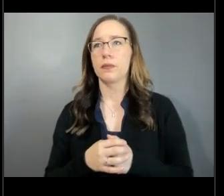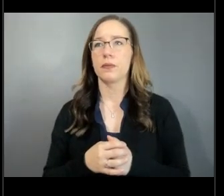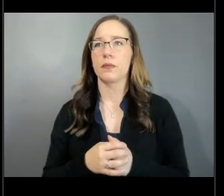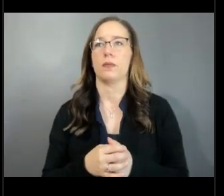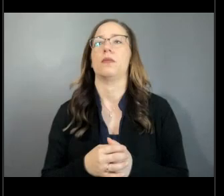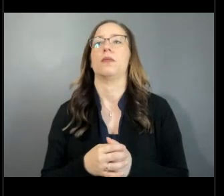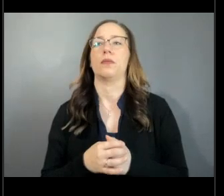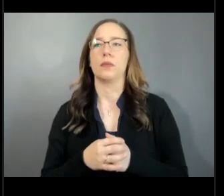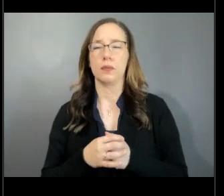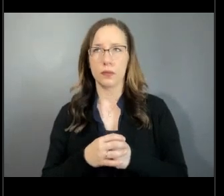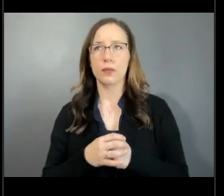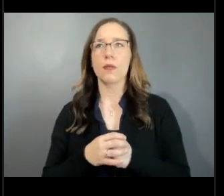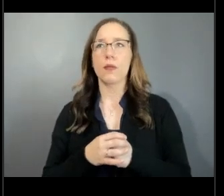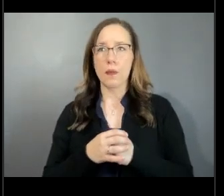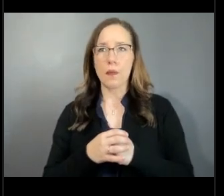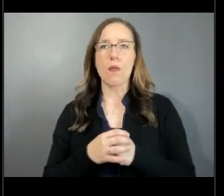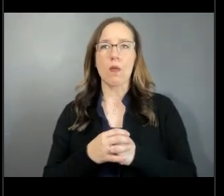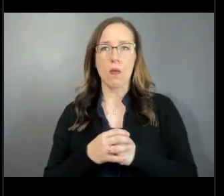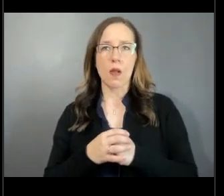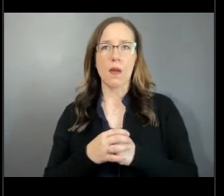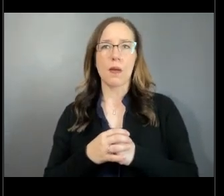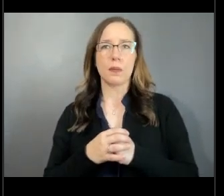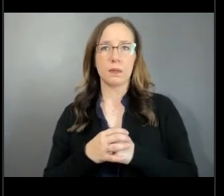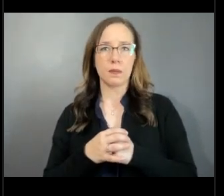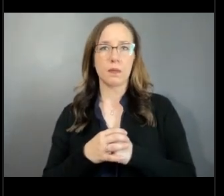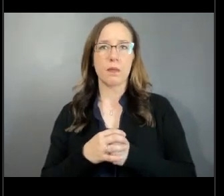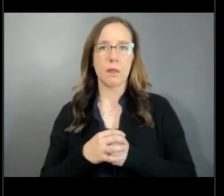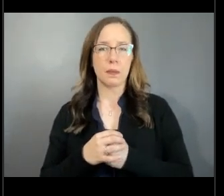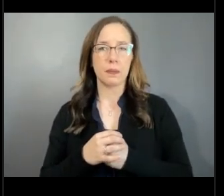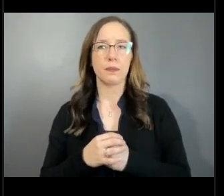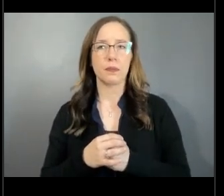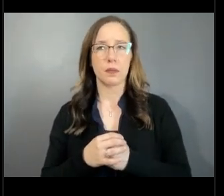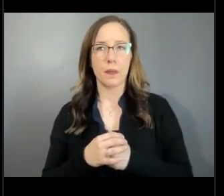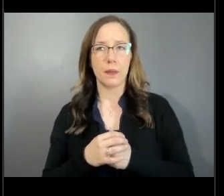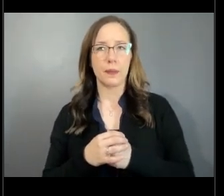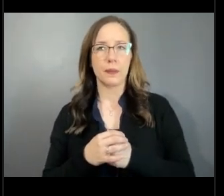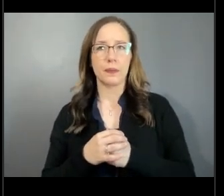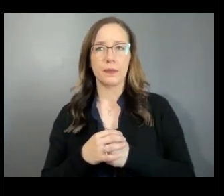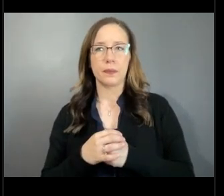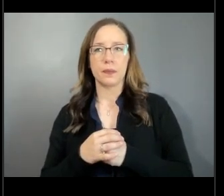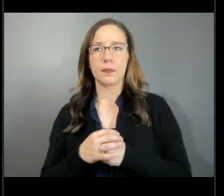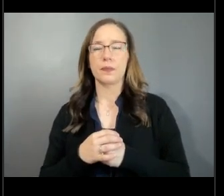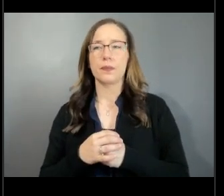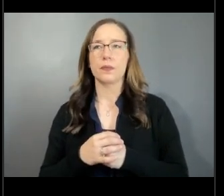Notice there is no vertical floor level change in the example shown.